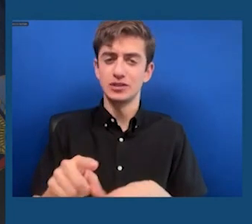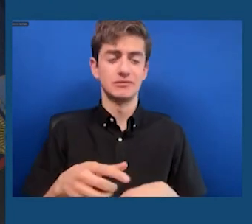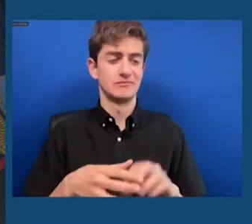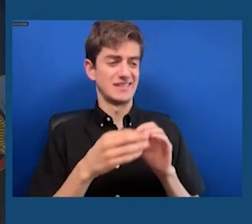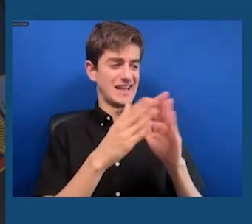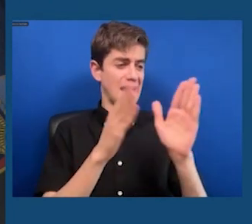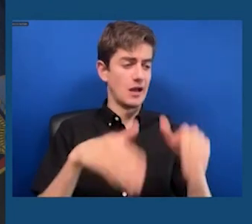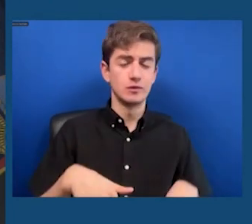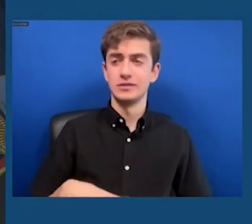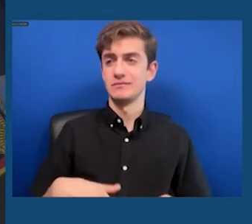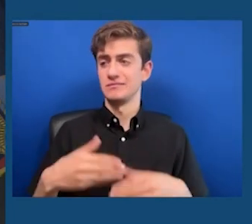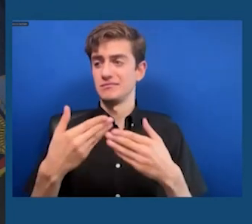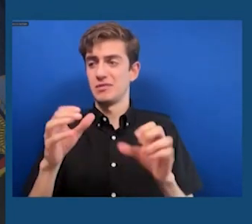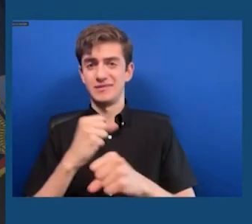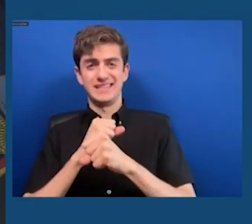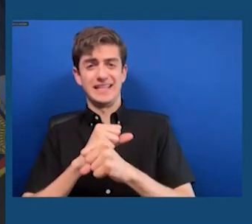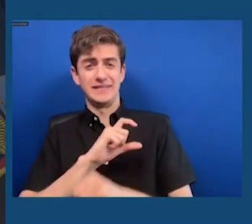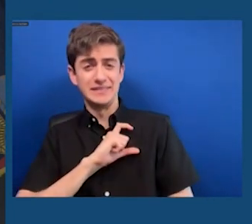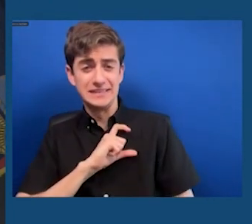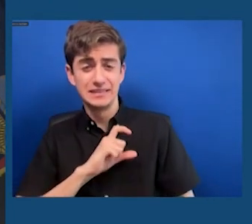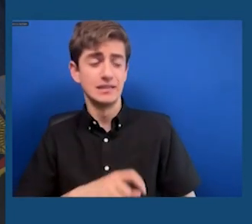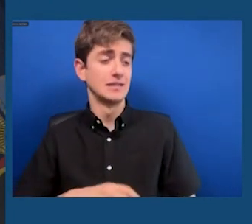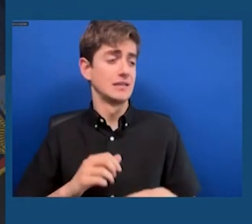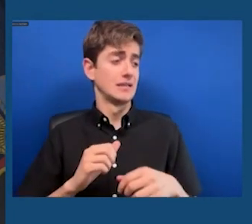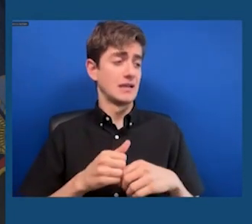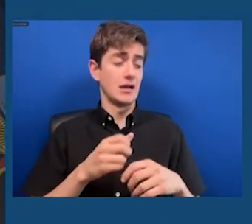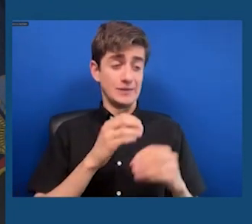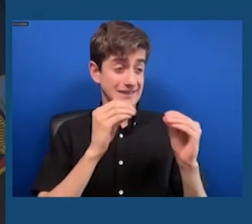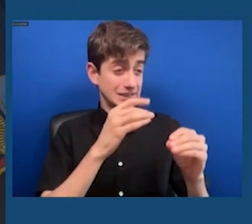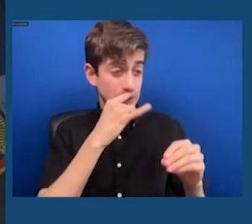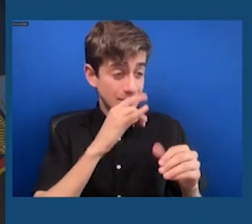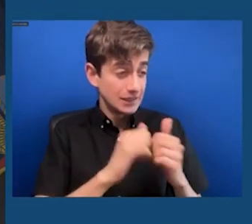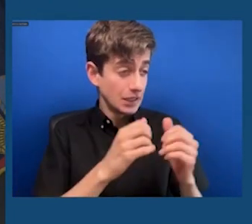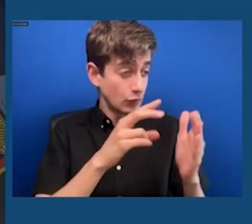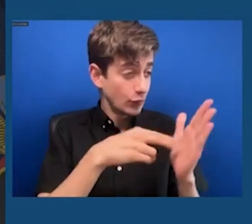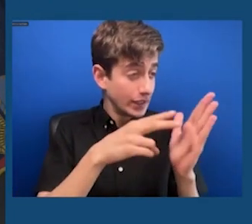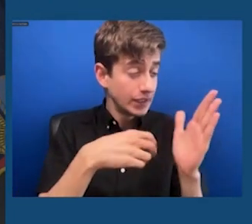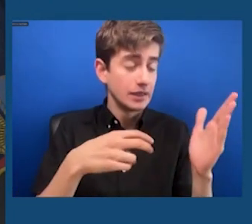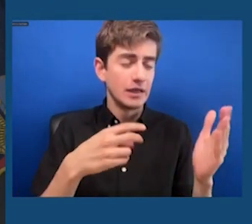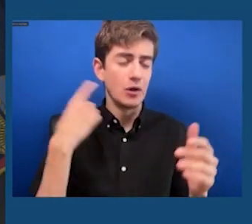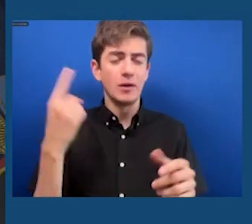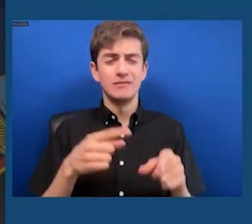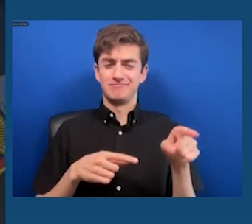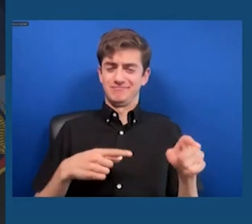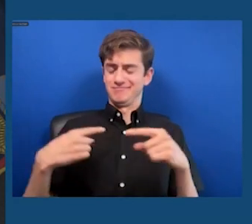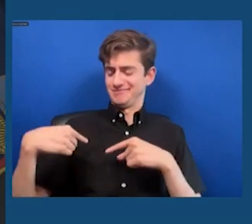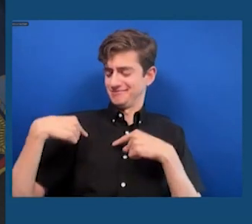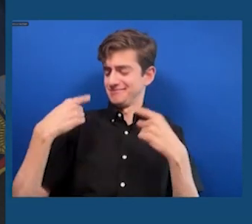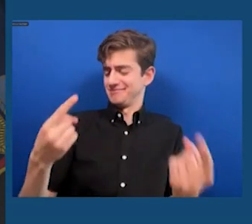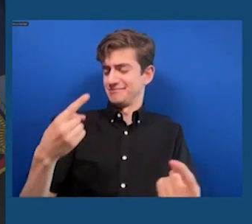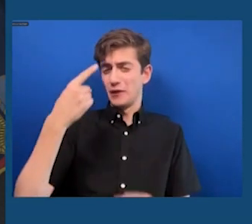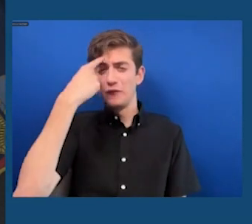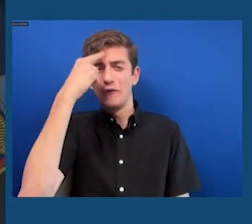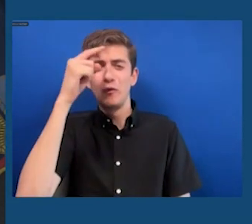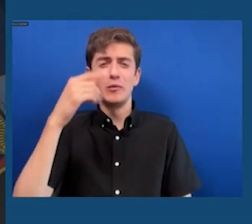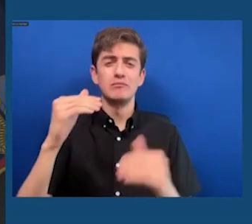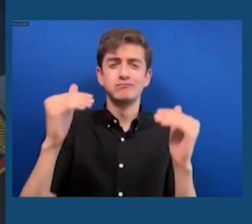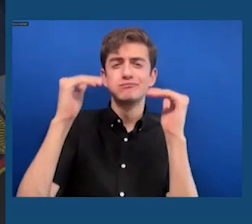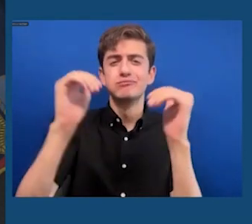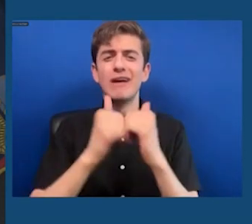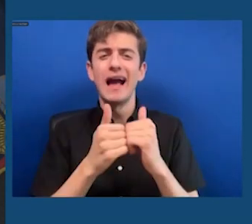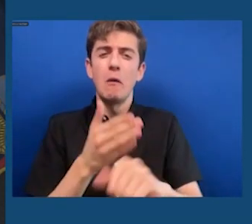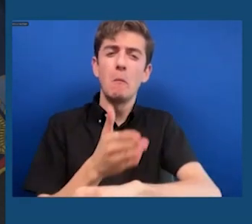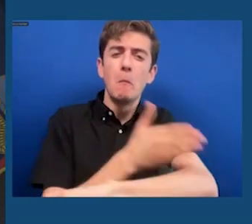read, and always said, can we do better? Why is it this way? And I heard way too often, for